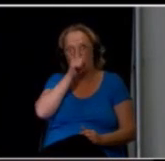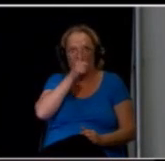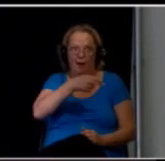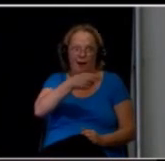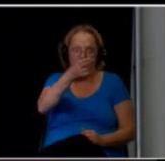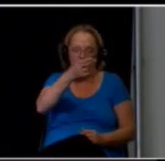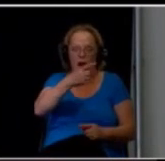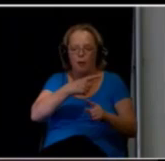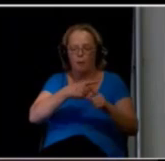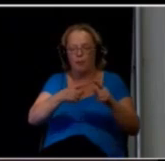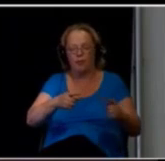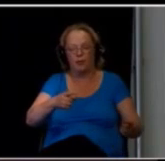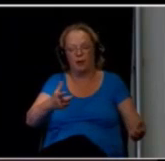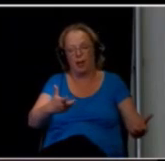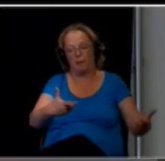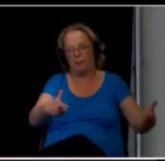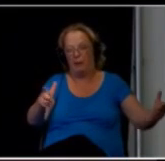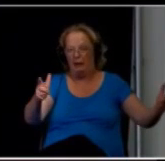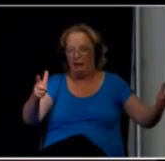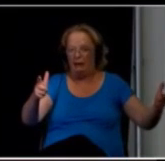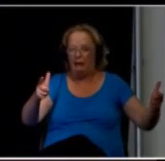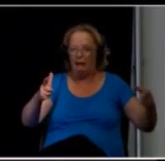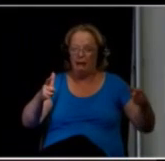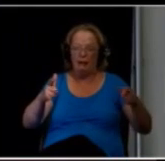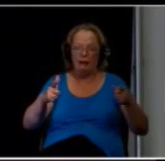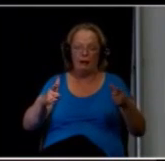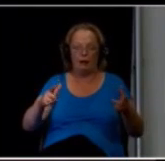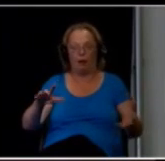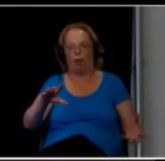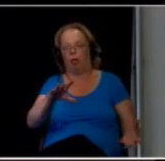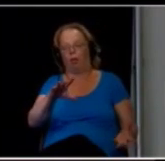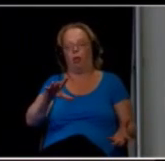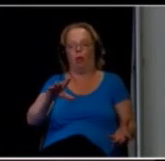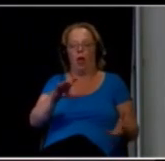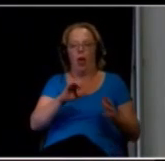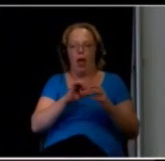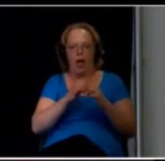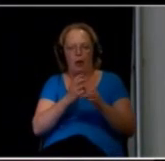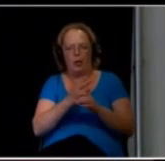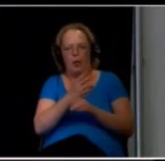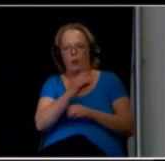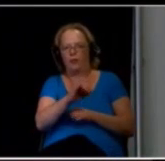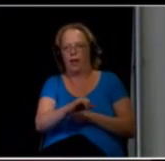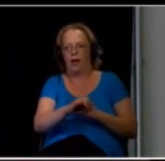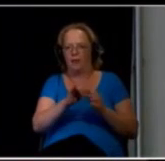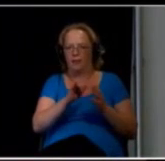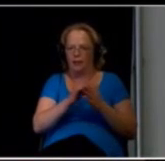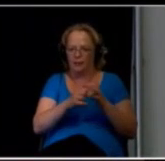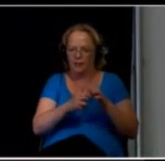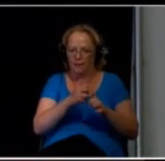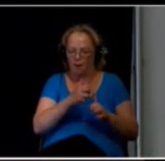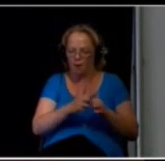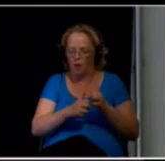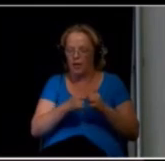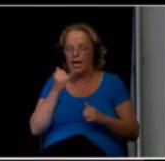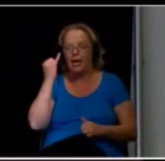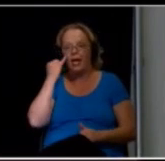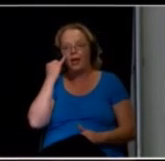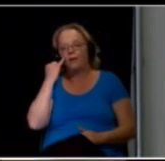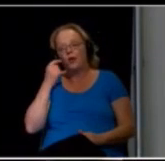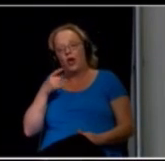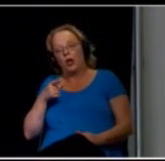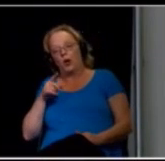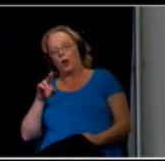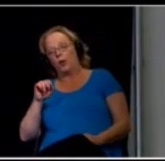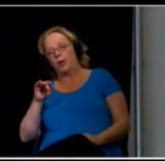but they're bulky. And being bulky is really difficult, because if you're a utility and you want to put